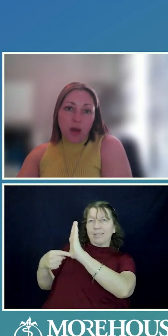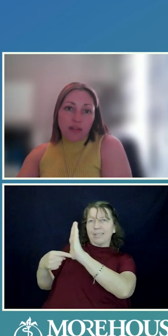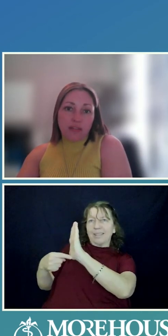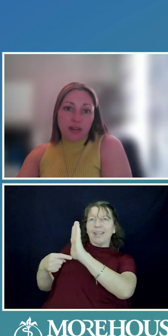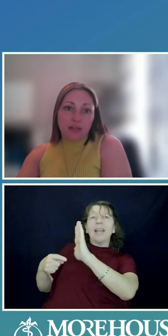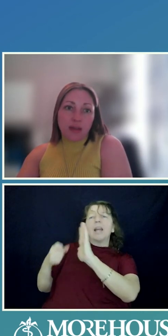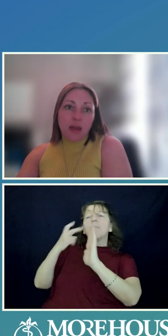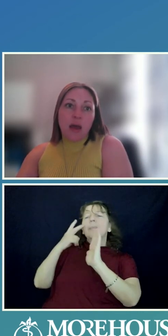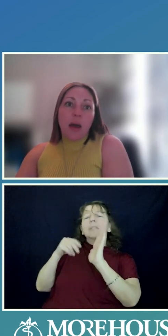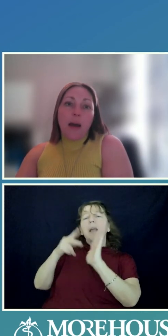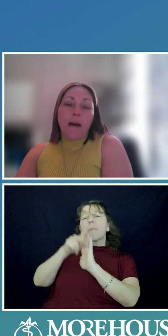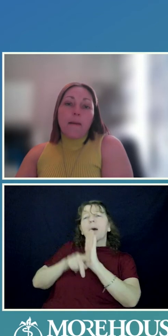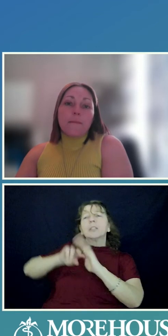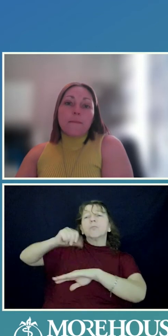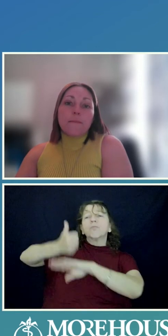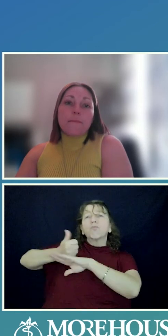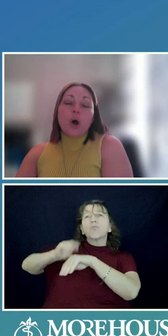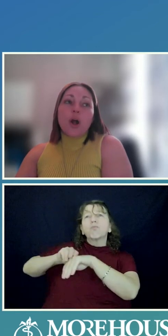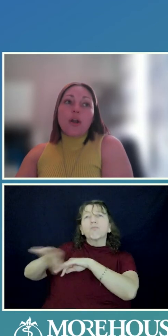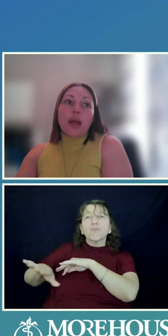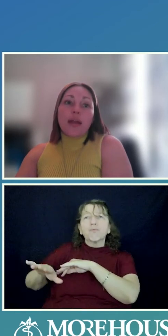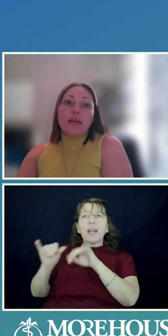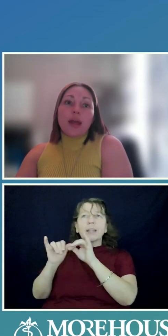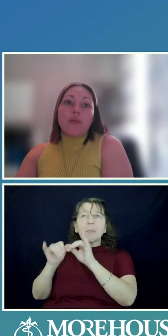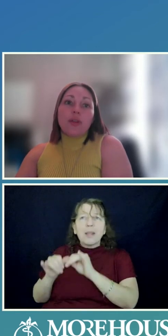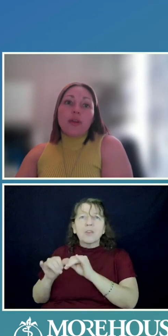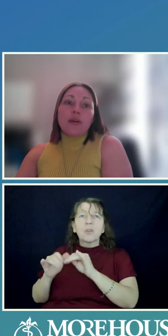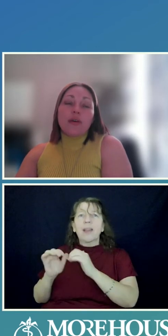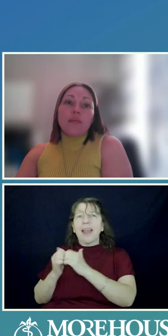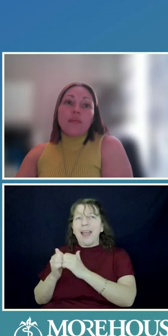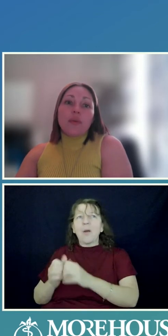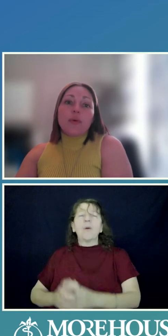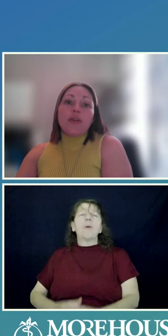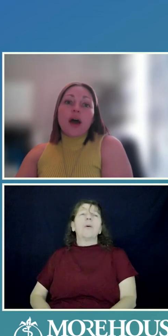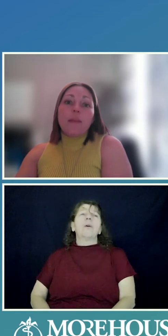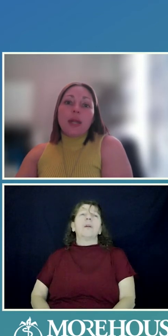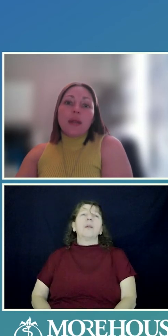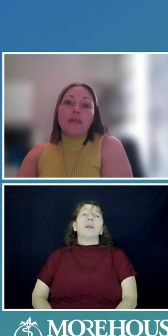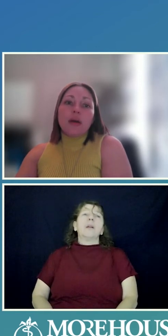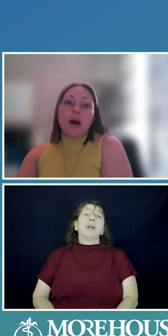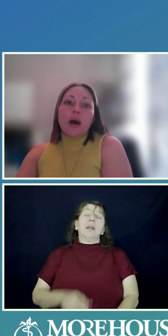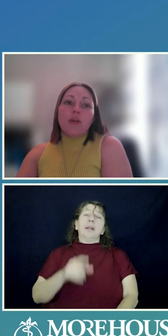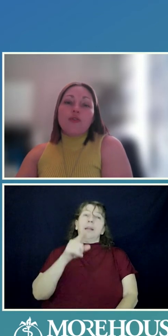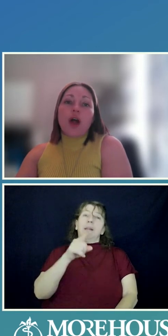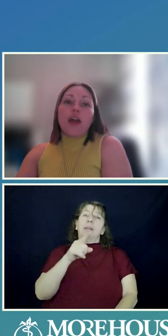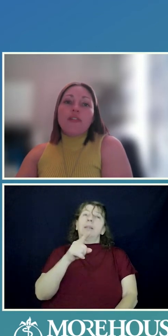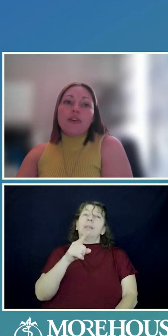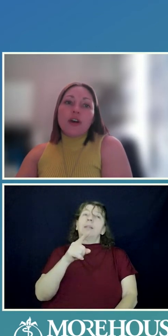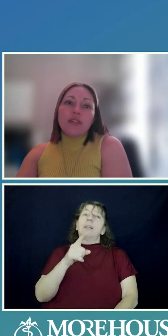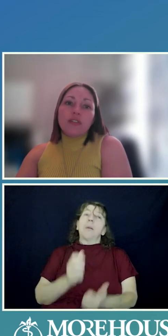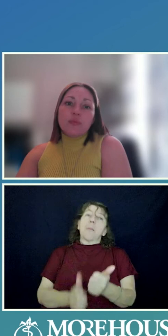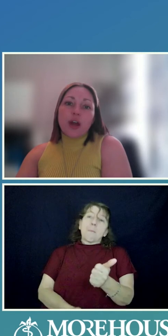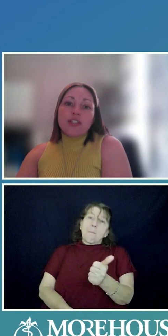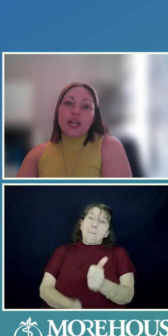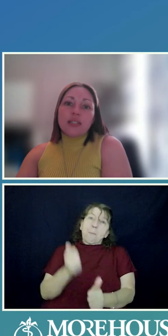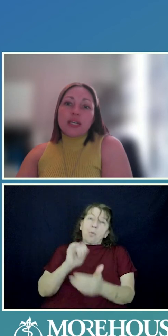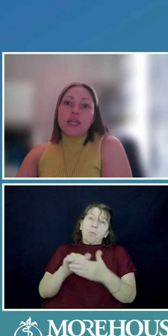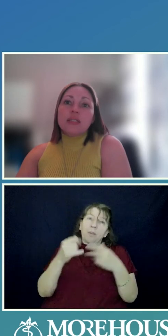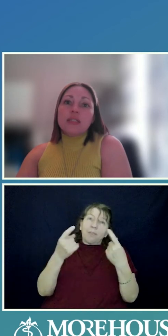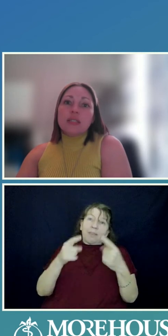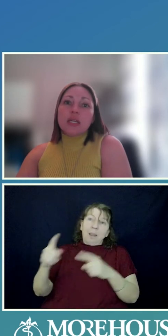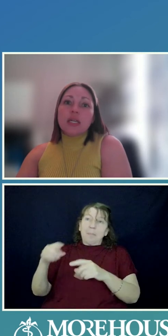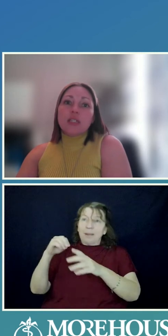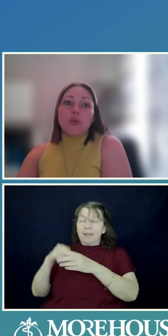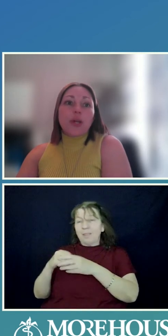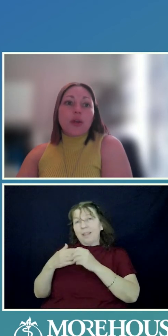those policies. And really the predominant driver of this project